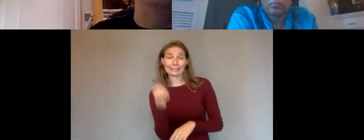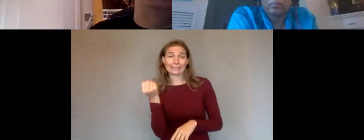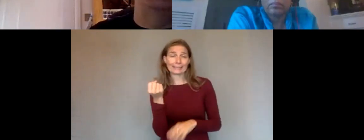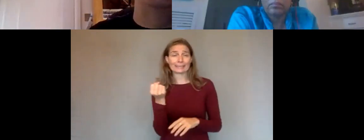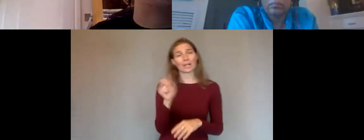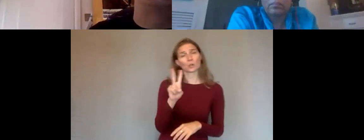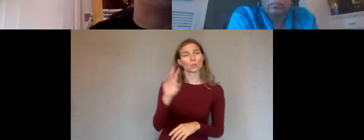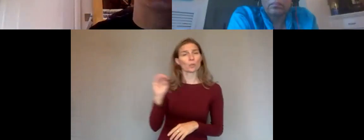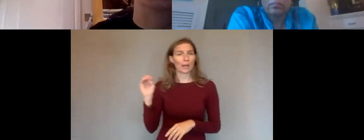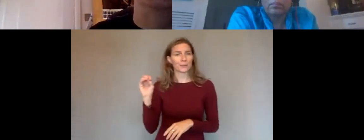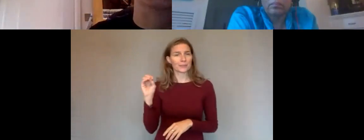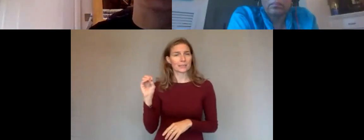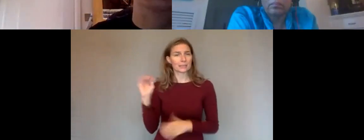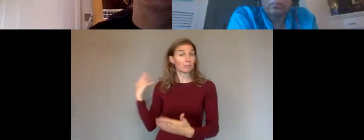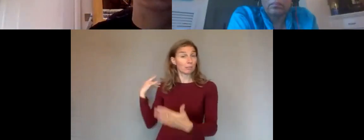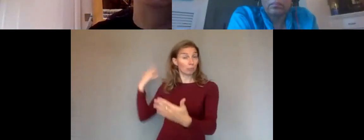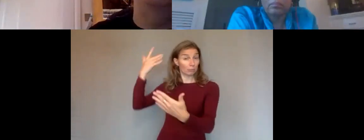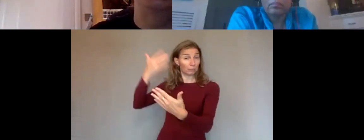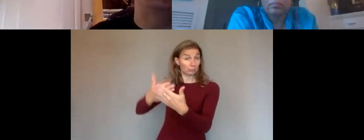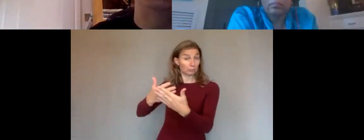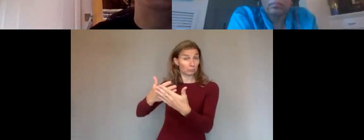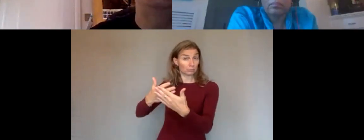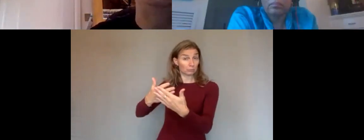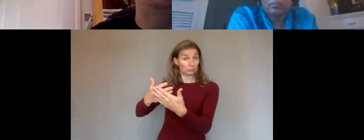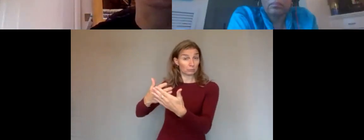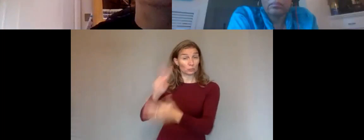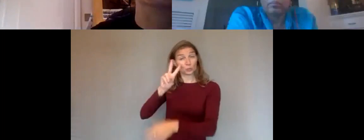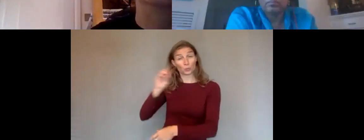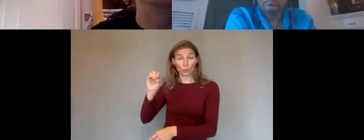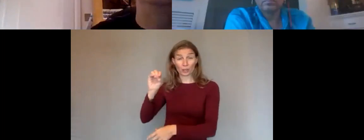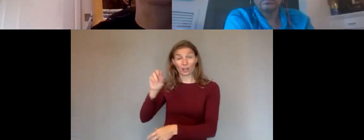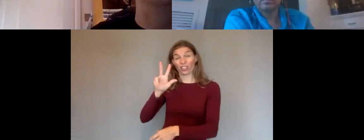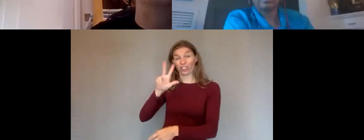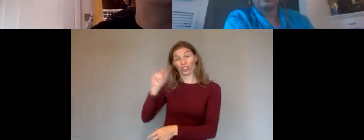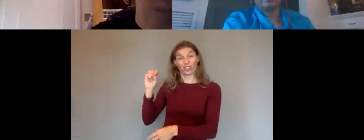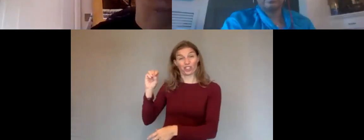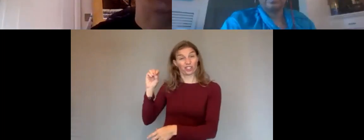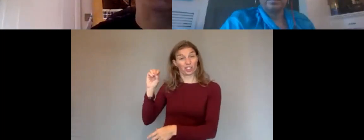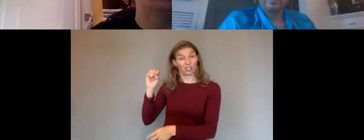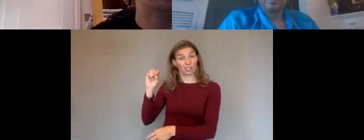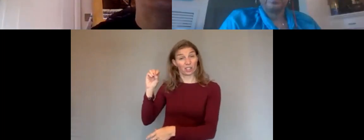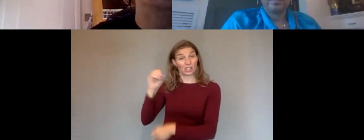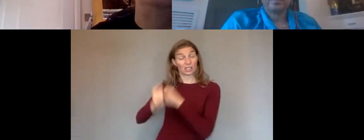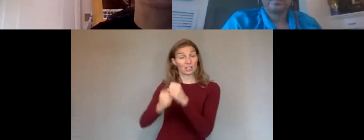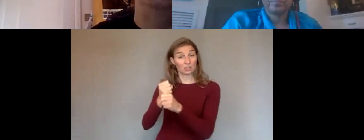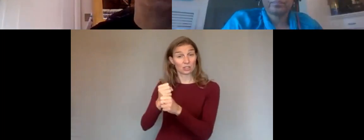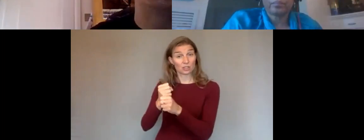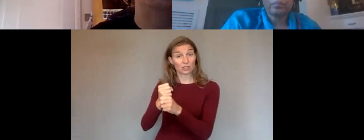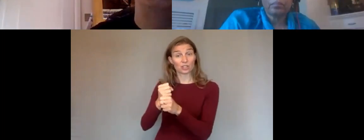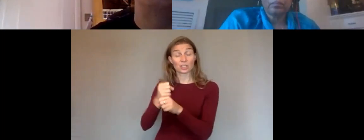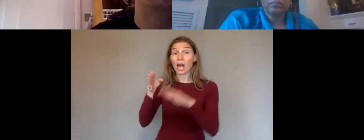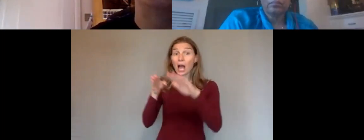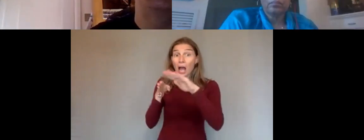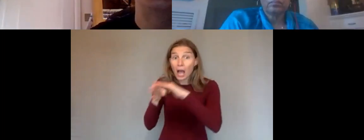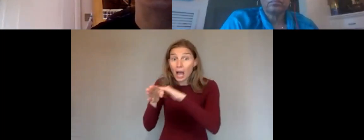when, and since then, when the battle has been continually on to maintain access to